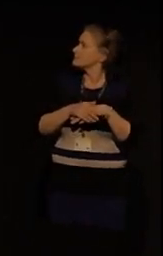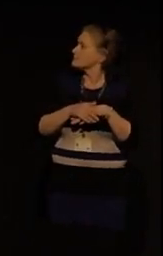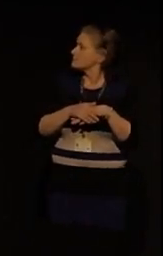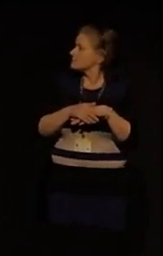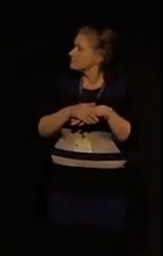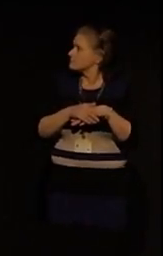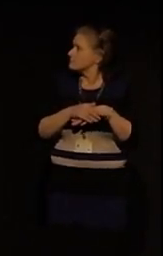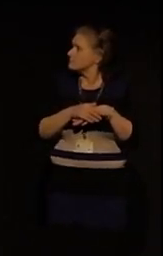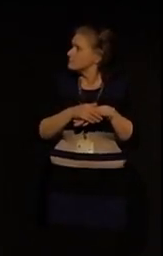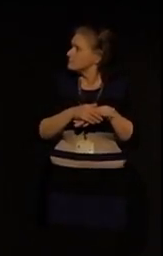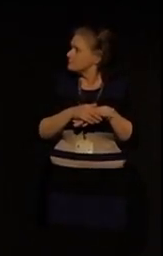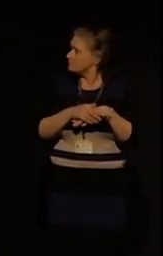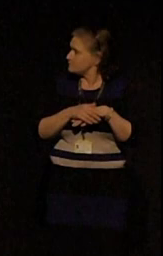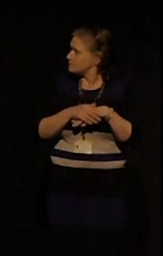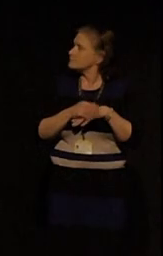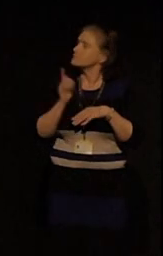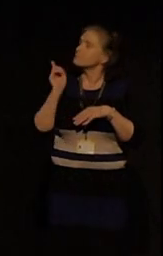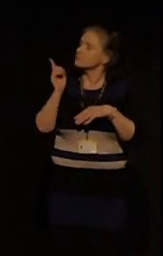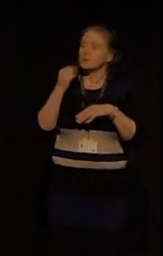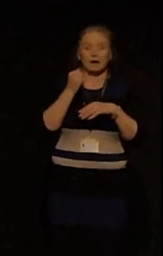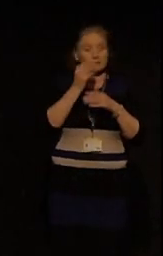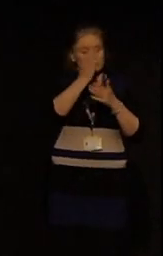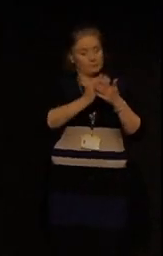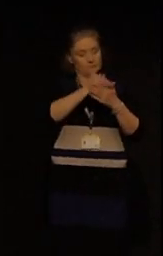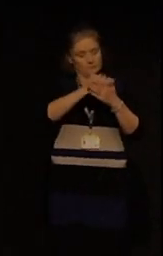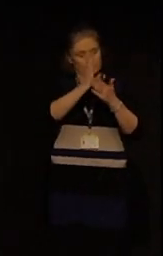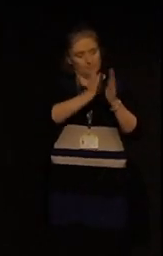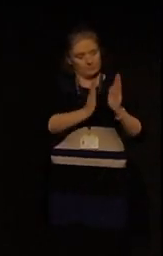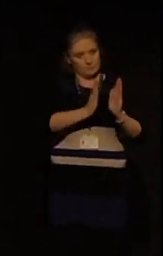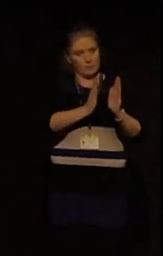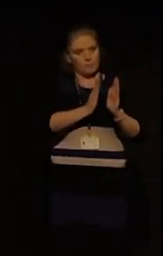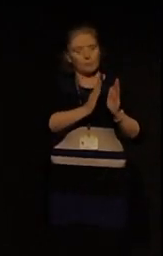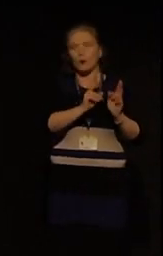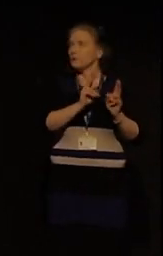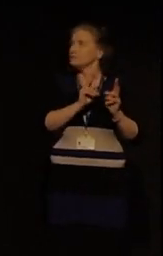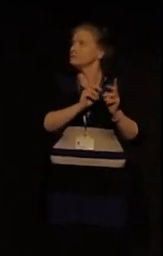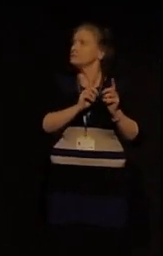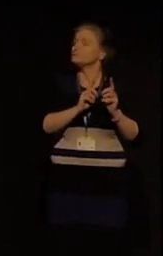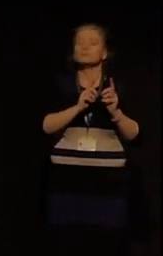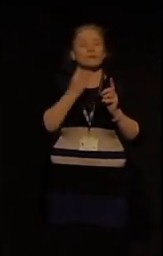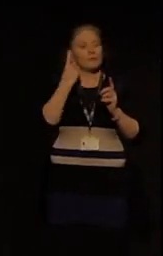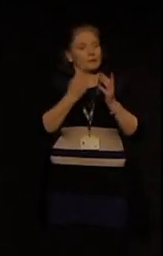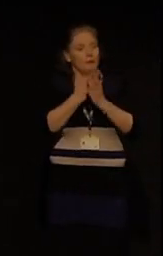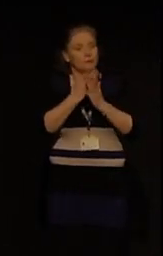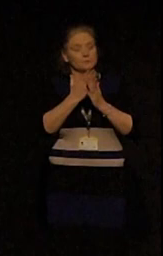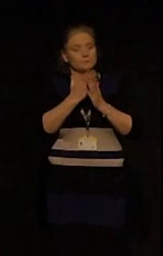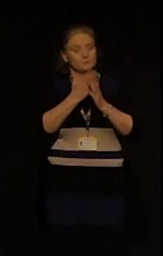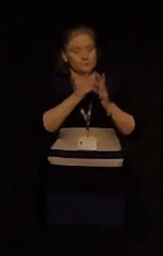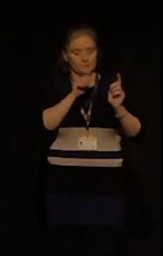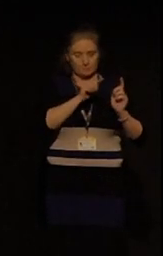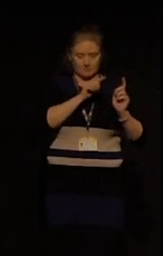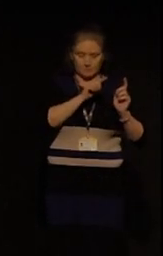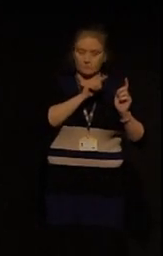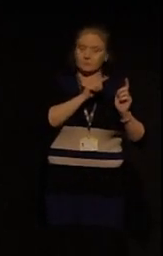this horizontal section. So the thing for you to remember about this figure over here is that when you put a sound just